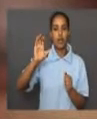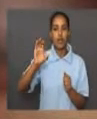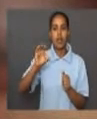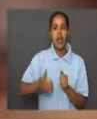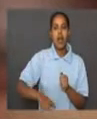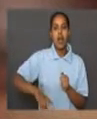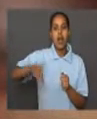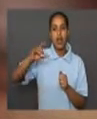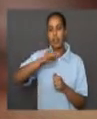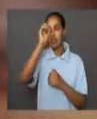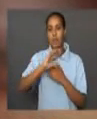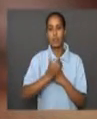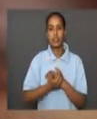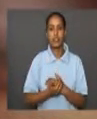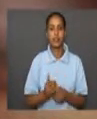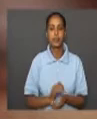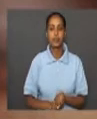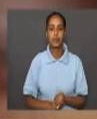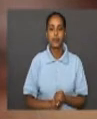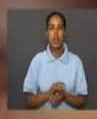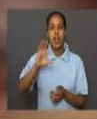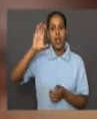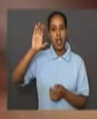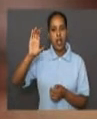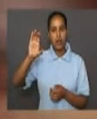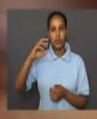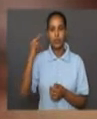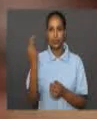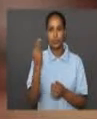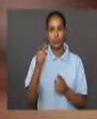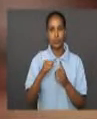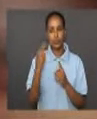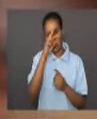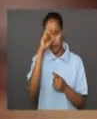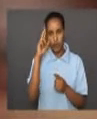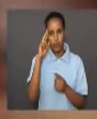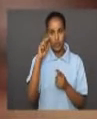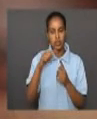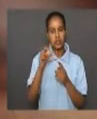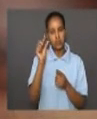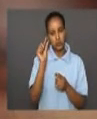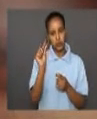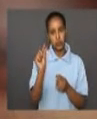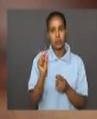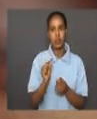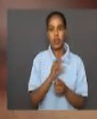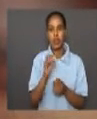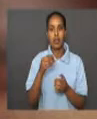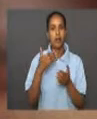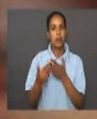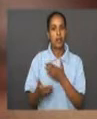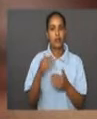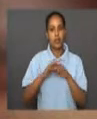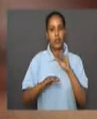at high temperatures. Carbon is used because it is cheap and